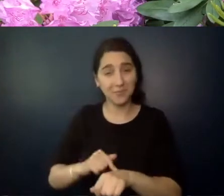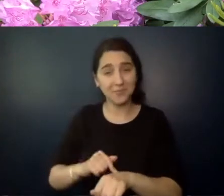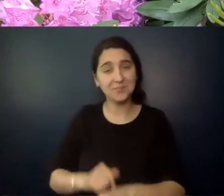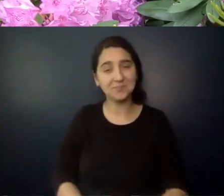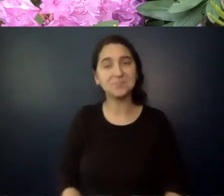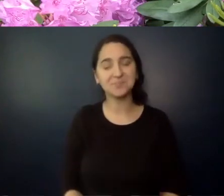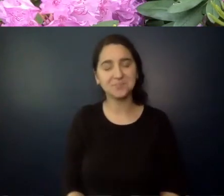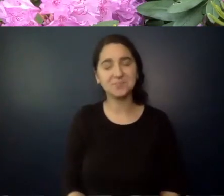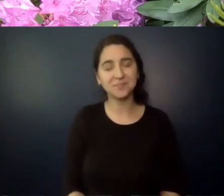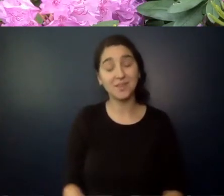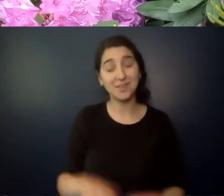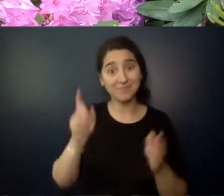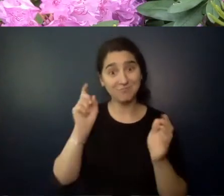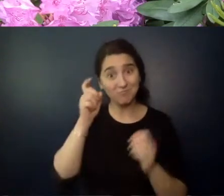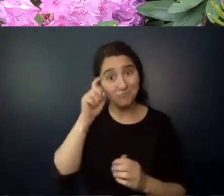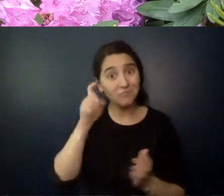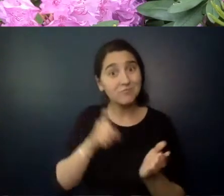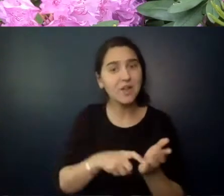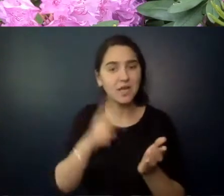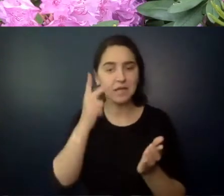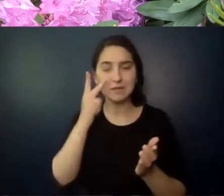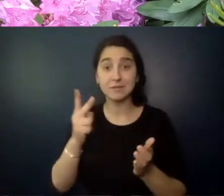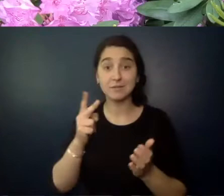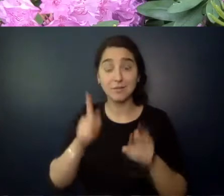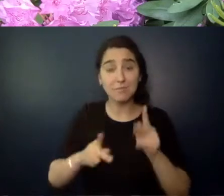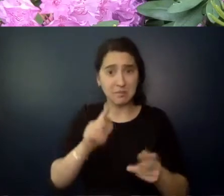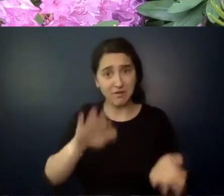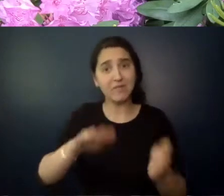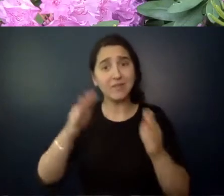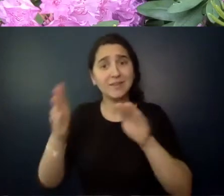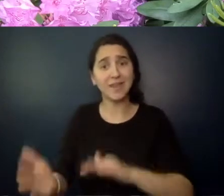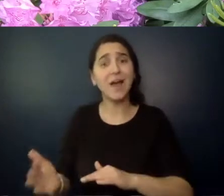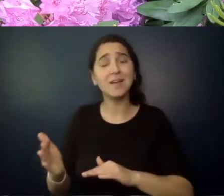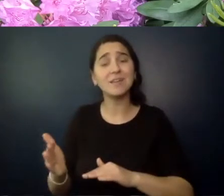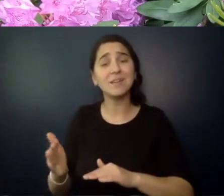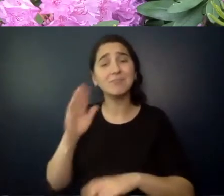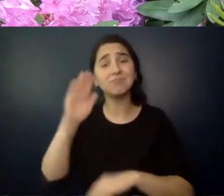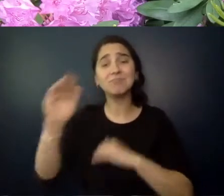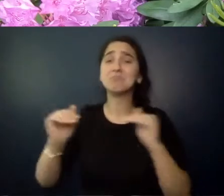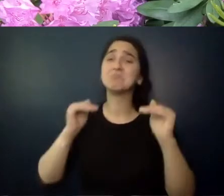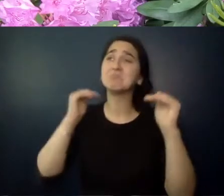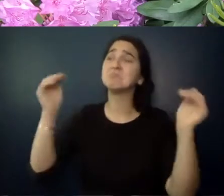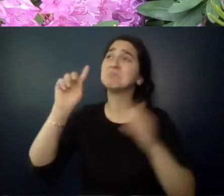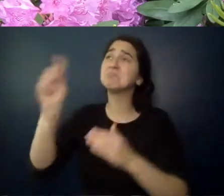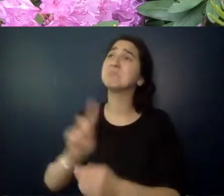time. We acknowledge those who have gone before us,